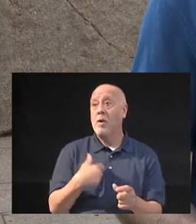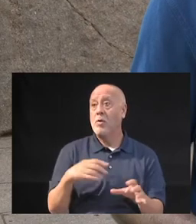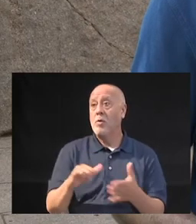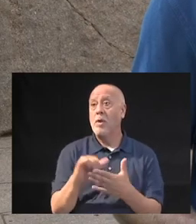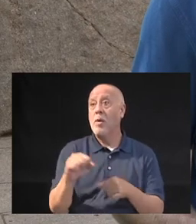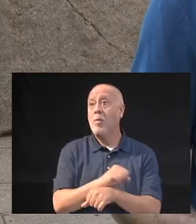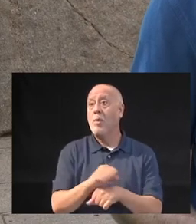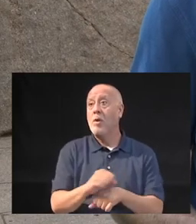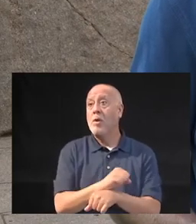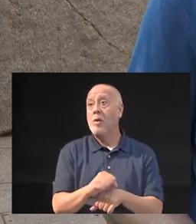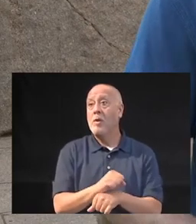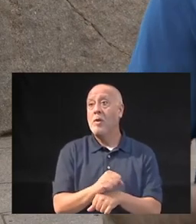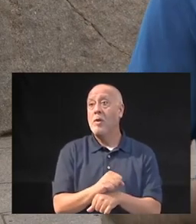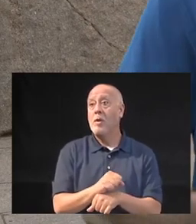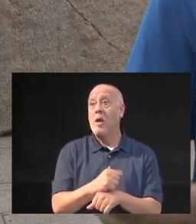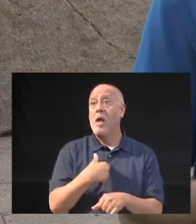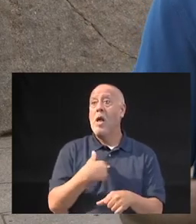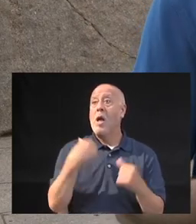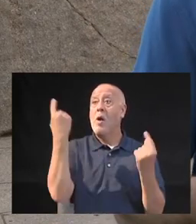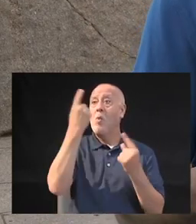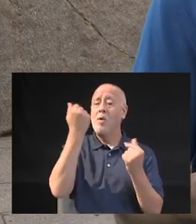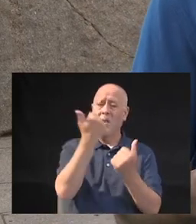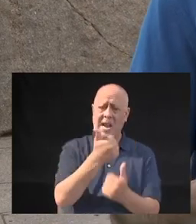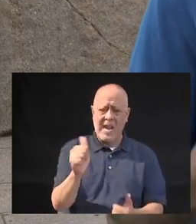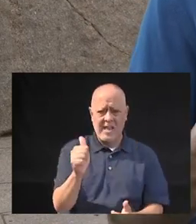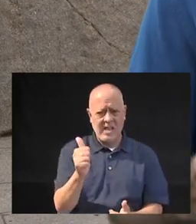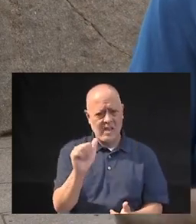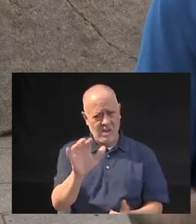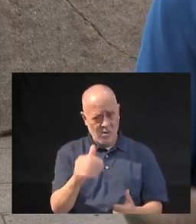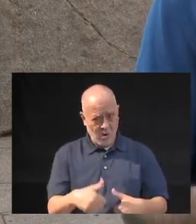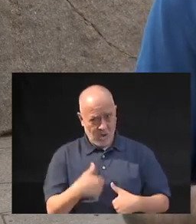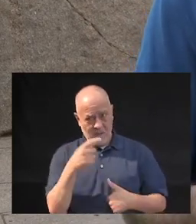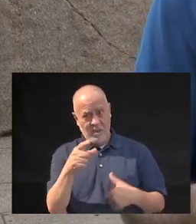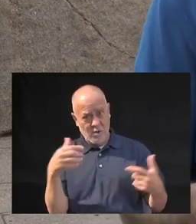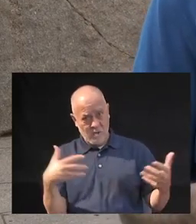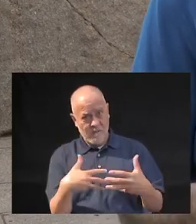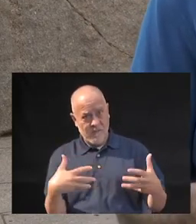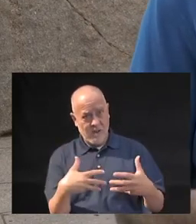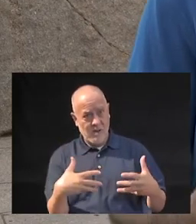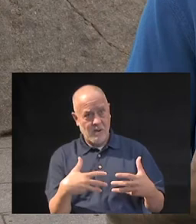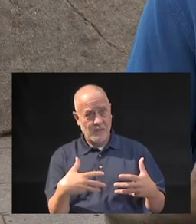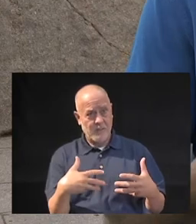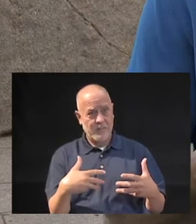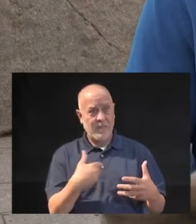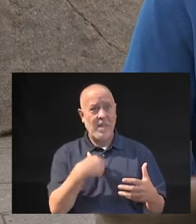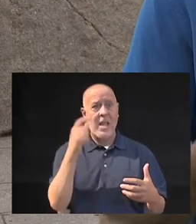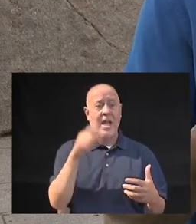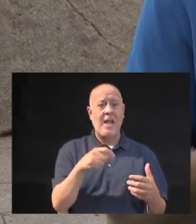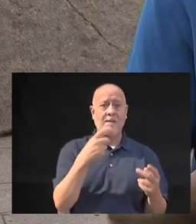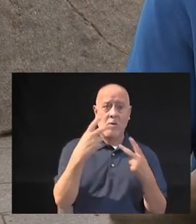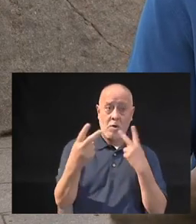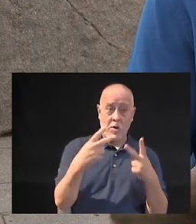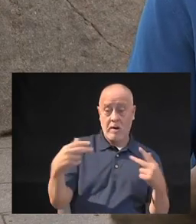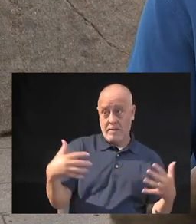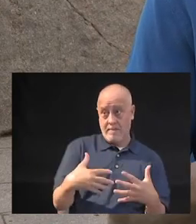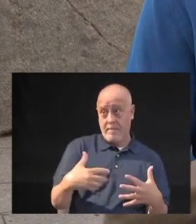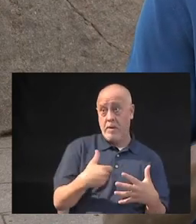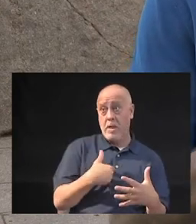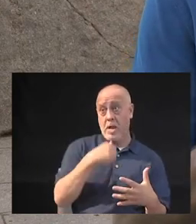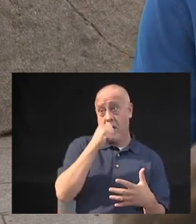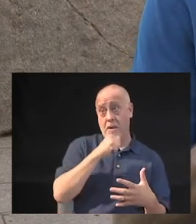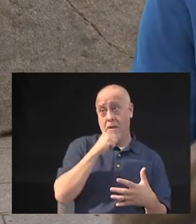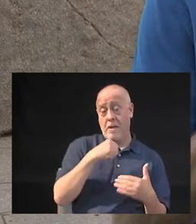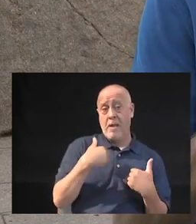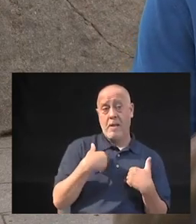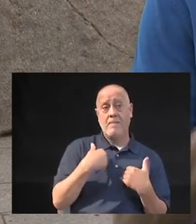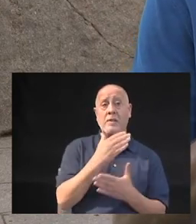work. I wonder, is there anything in your life that you fear? I have to look at the fears that I carry. Some